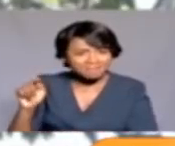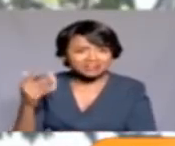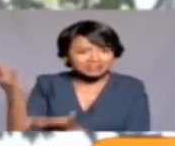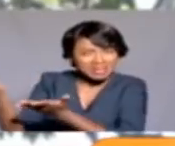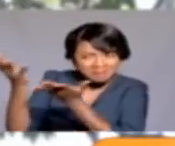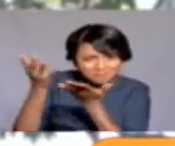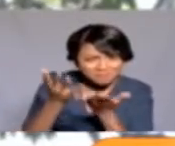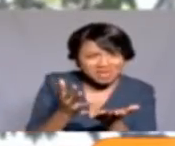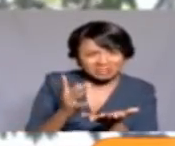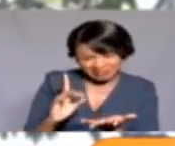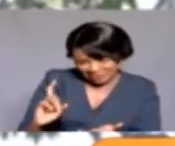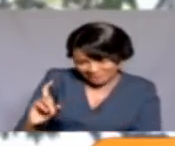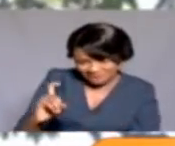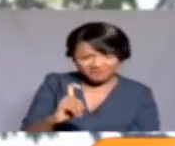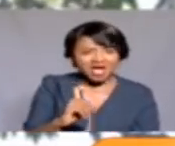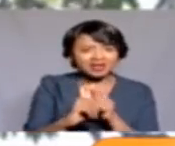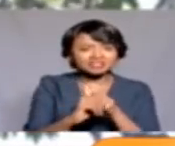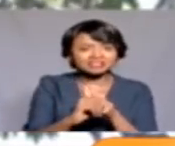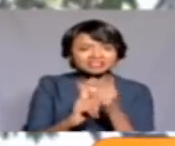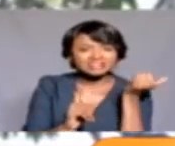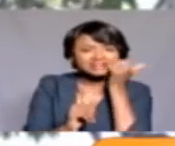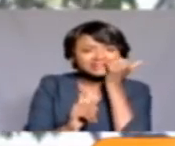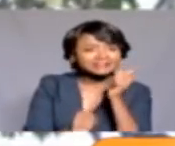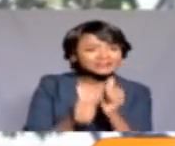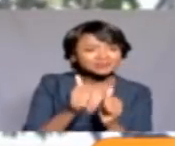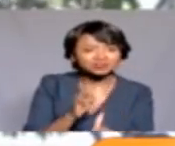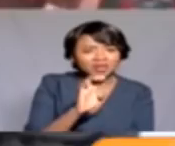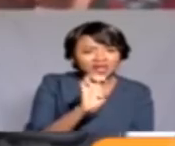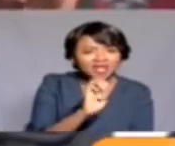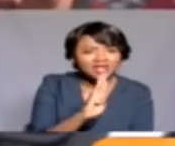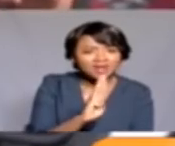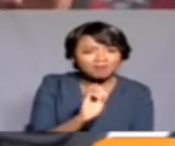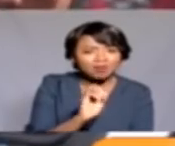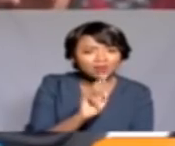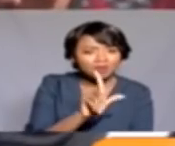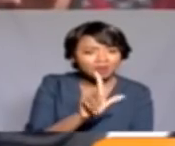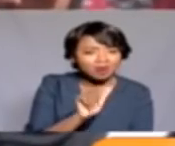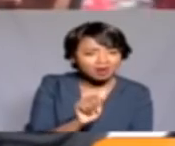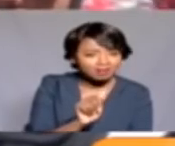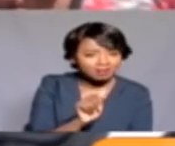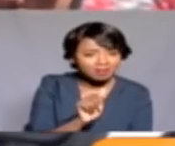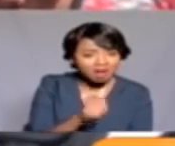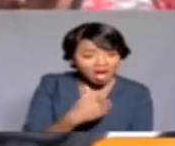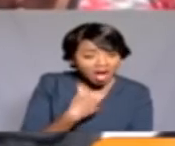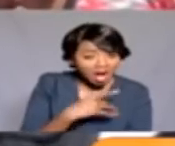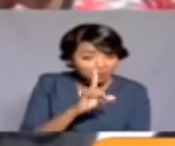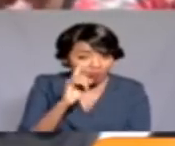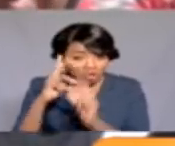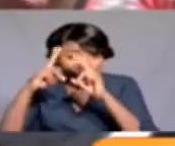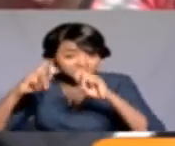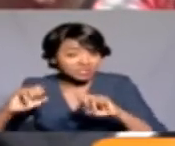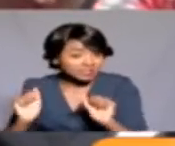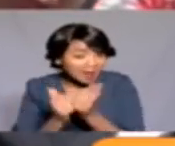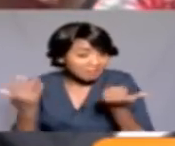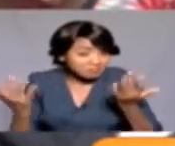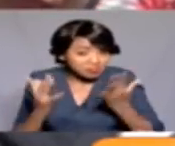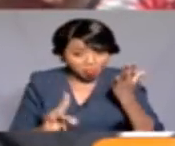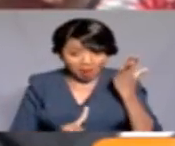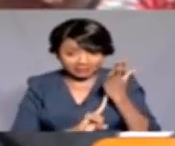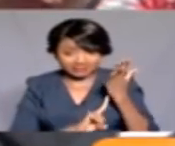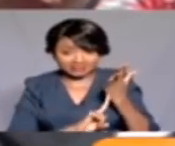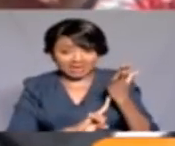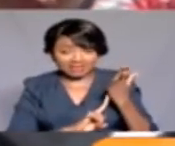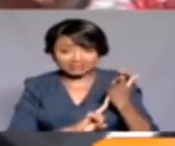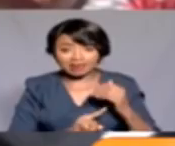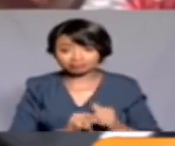the strains of the deadly Ebola virus and the Marburg fever. It was a research that was conducted in Taita, and